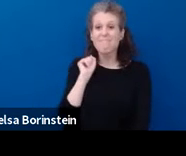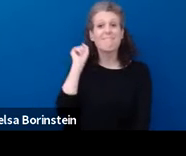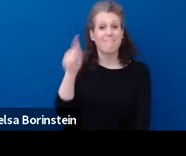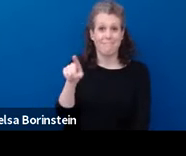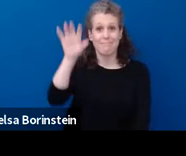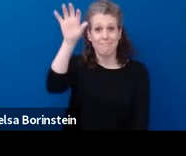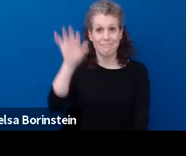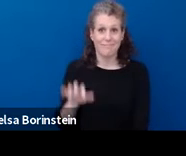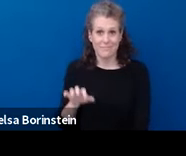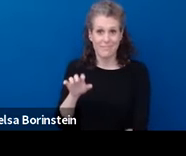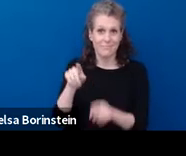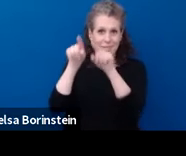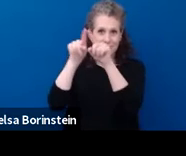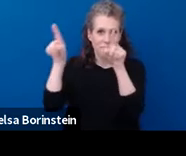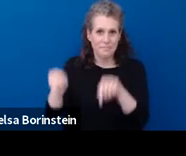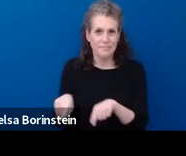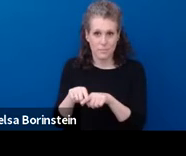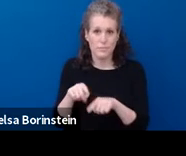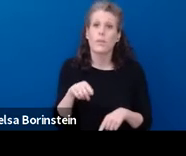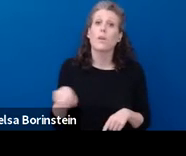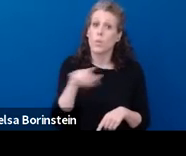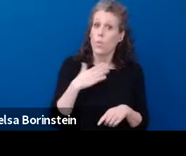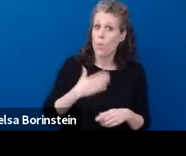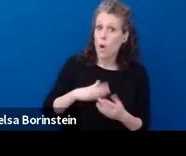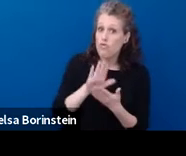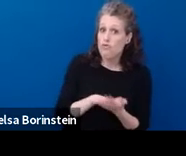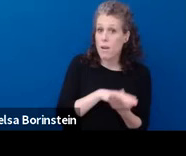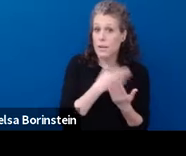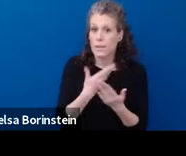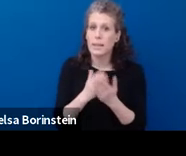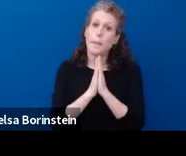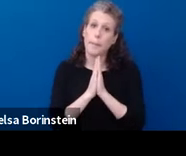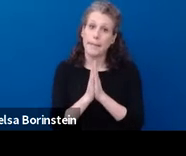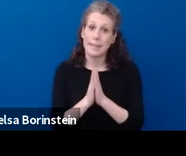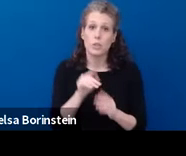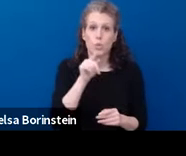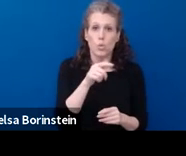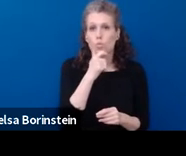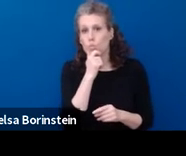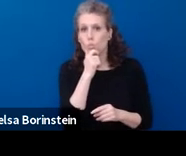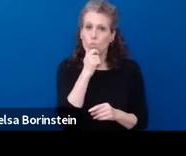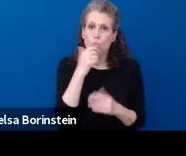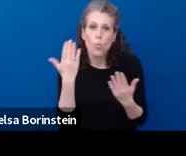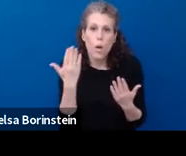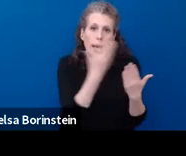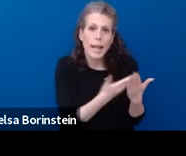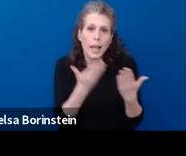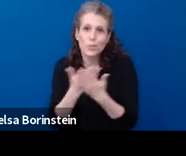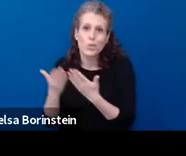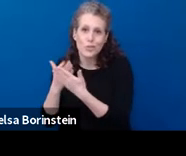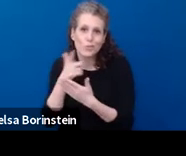then in order to have the translations, please choose a language. There you have